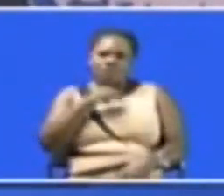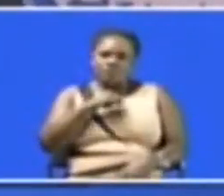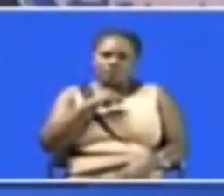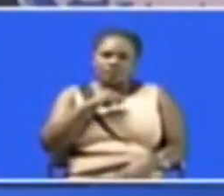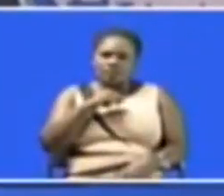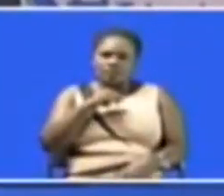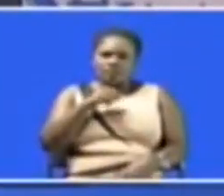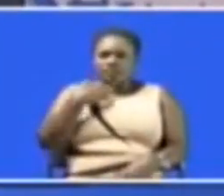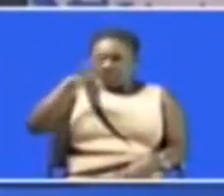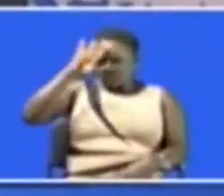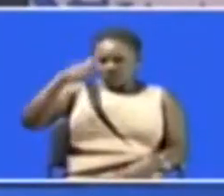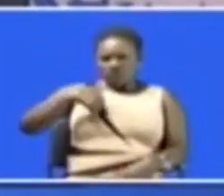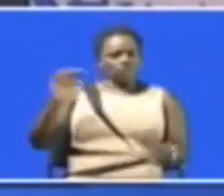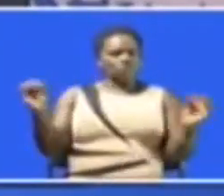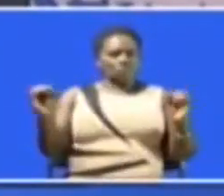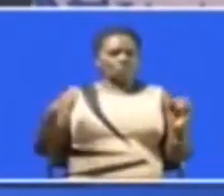please don't let me down.